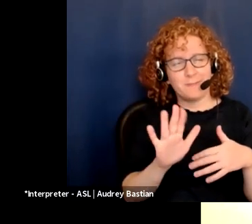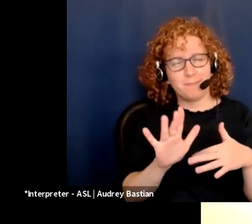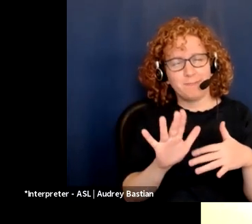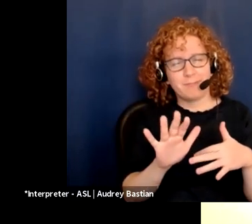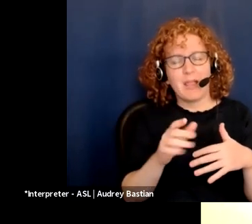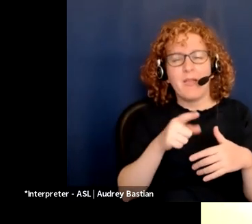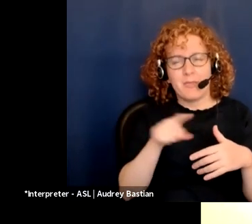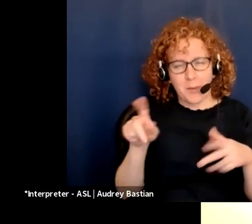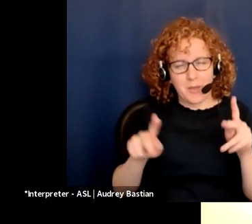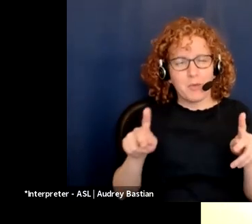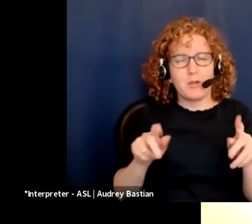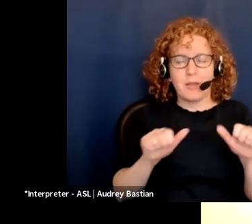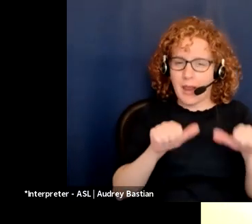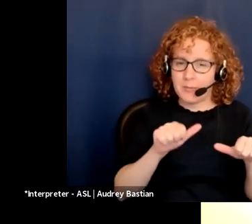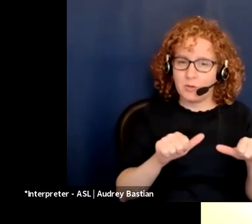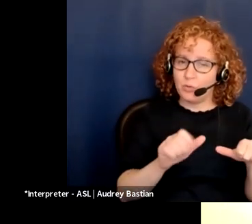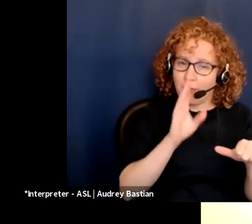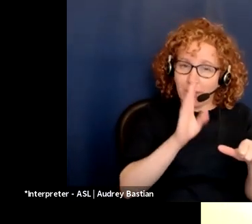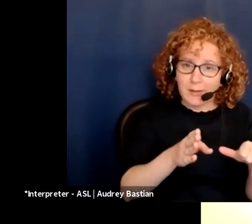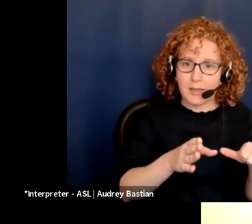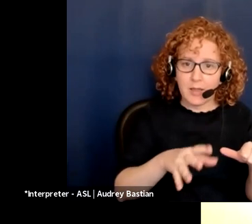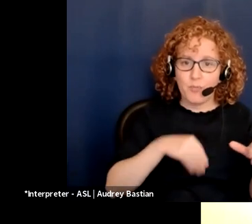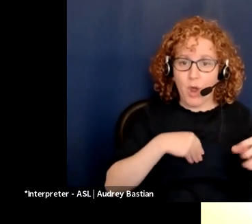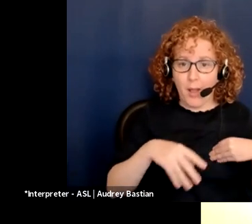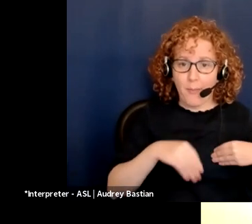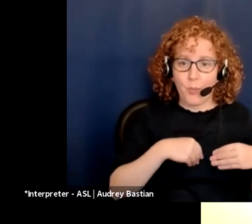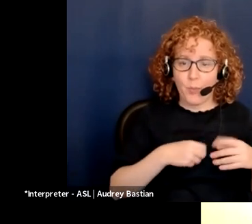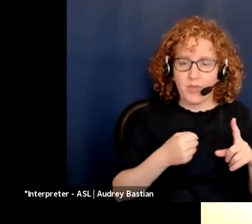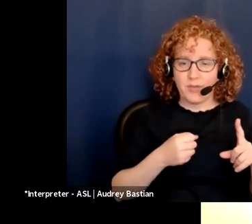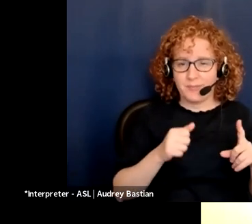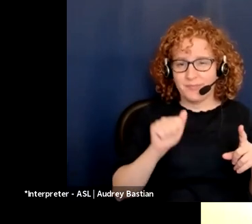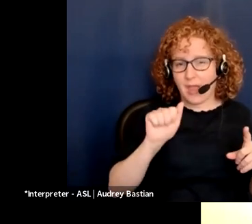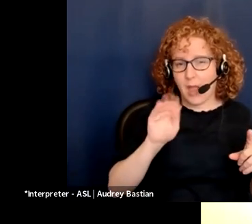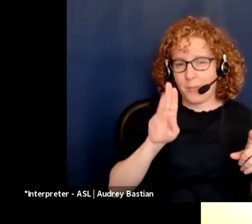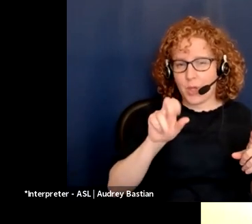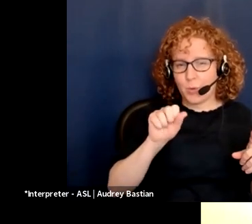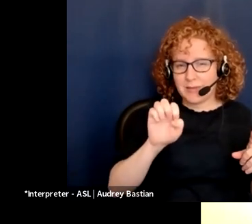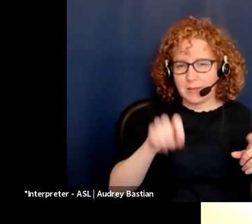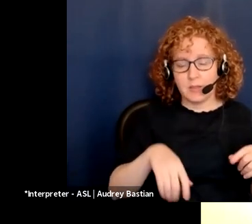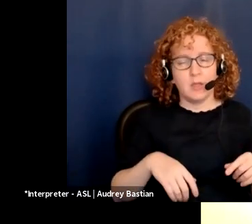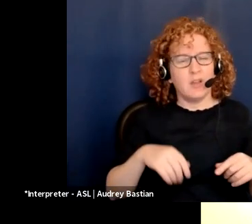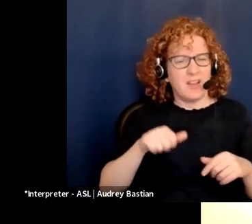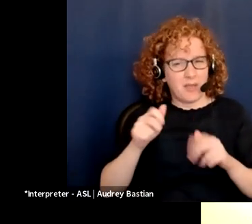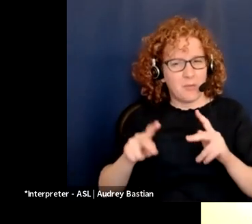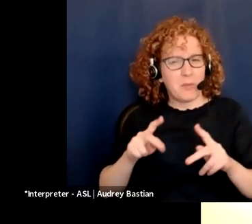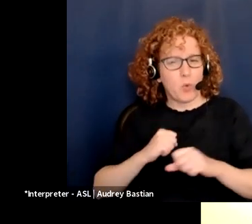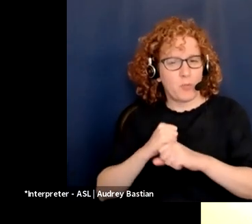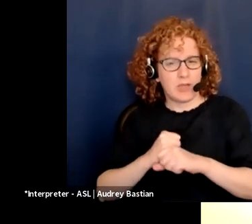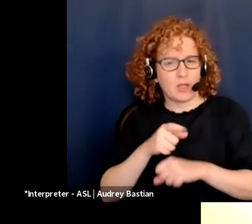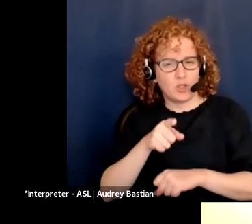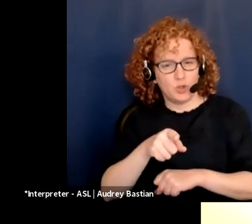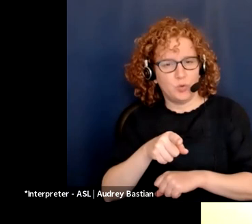there are people who are both able to frankly put up with abuse sometimes, and also people who have your back who will protect you from that.